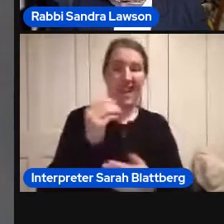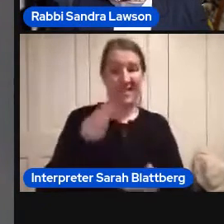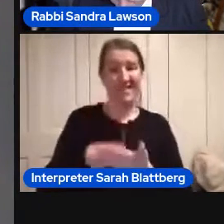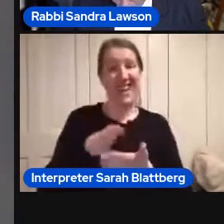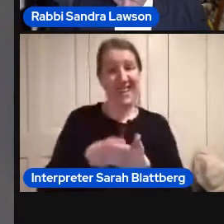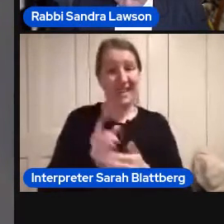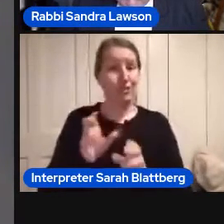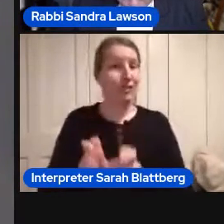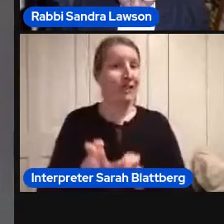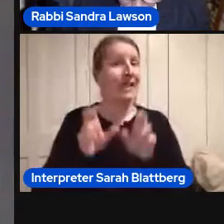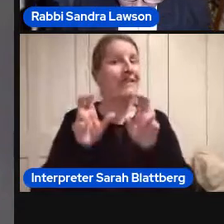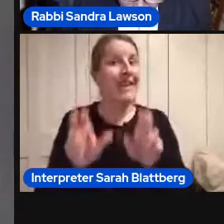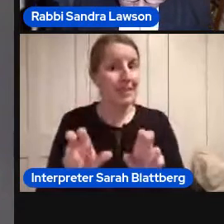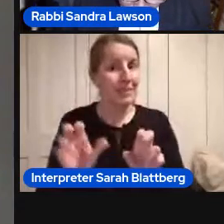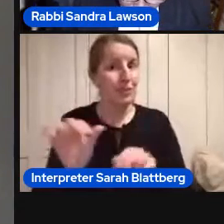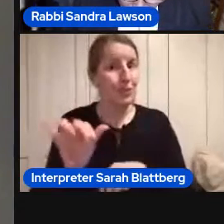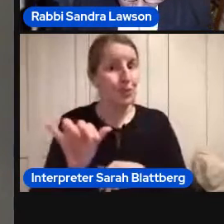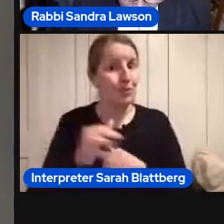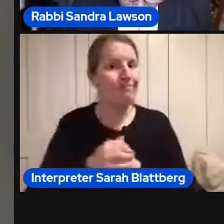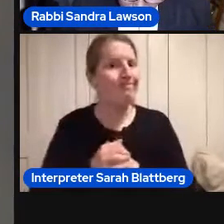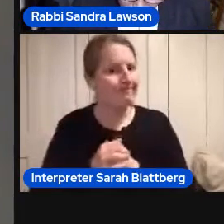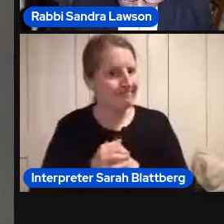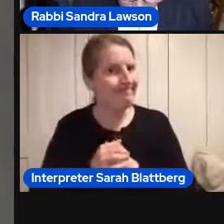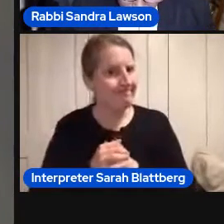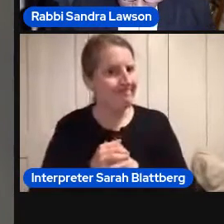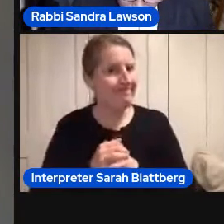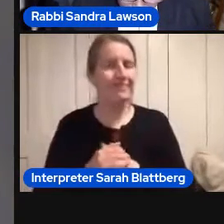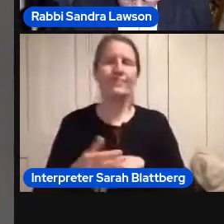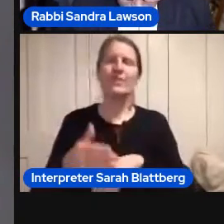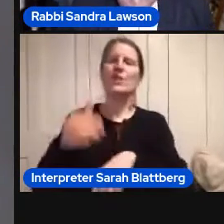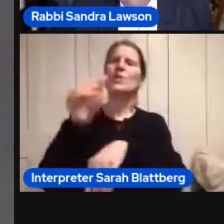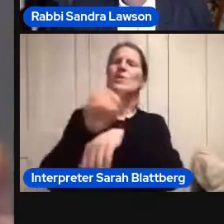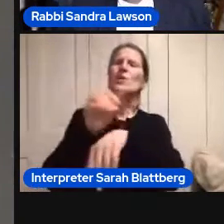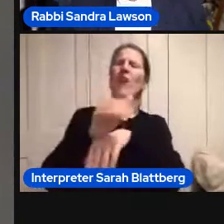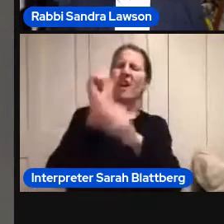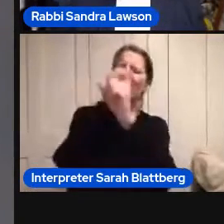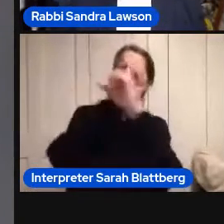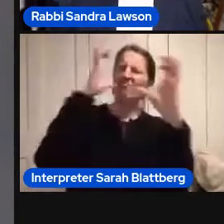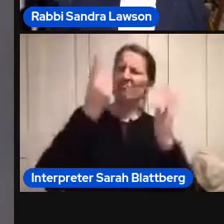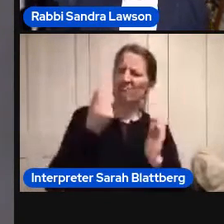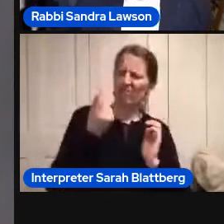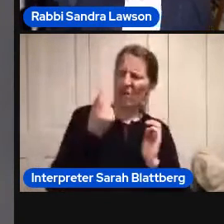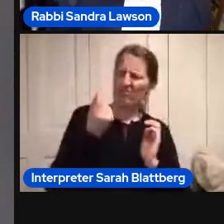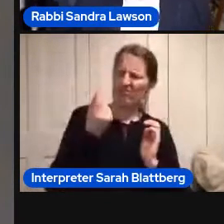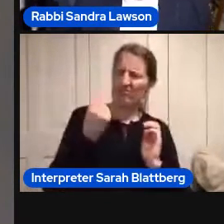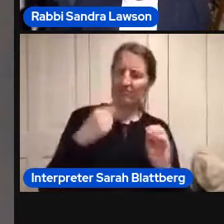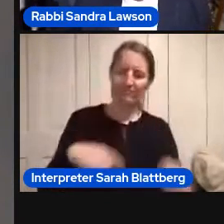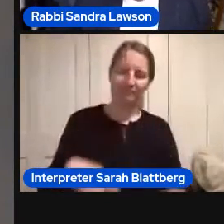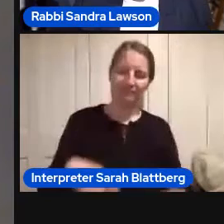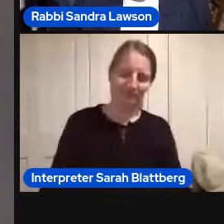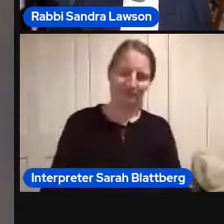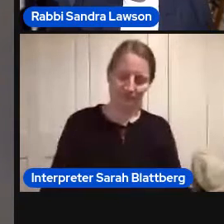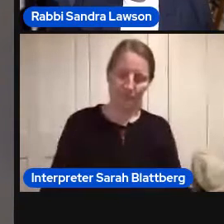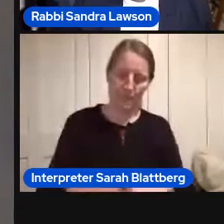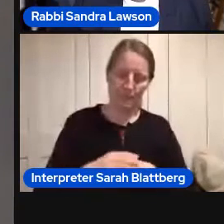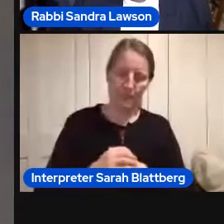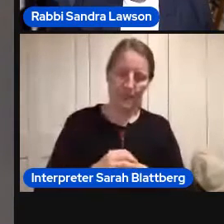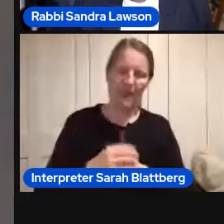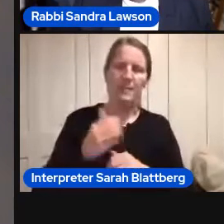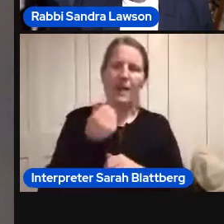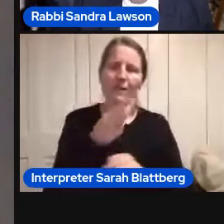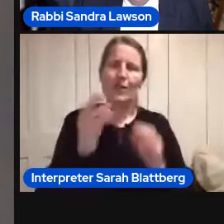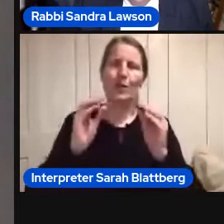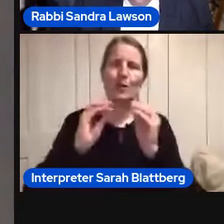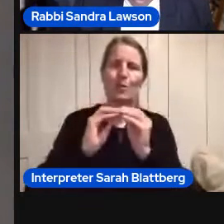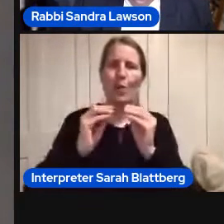financial investments. What you can expect this evening, as I kind of give you an overview, are a few more